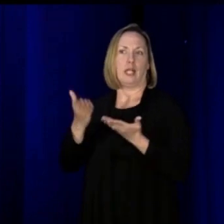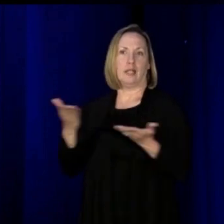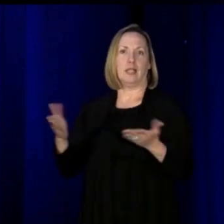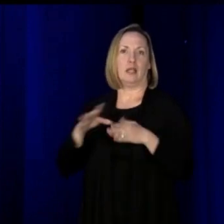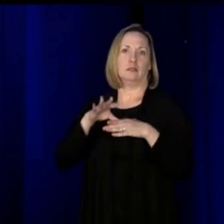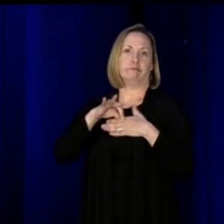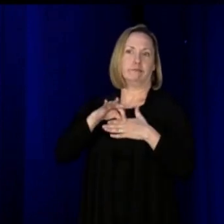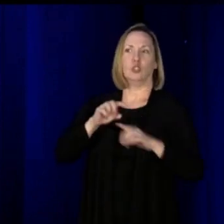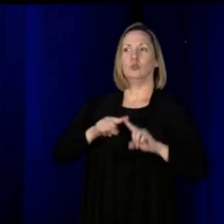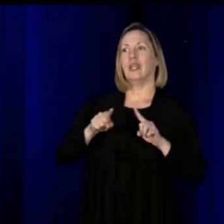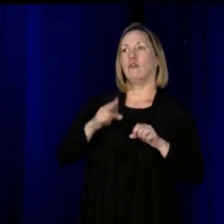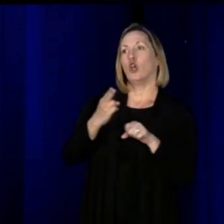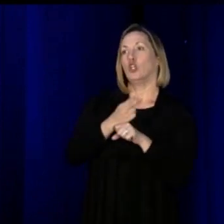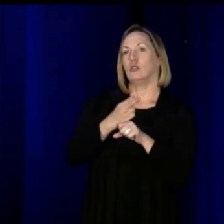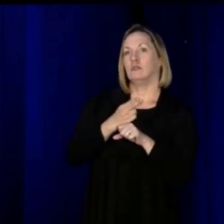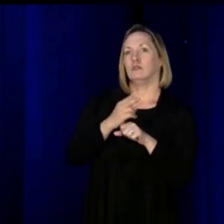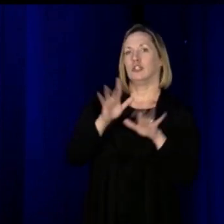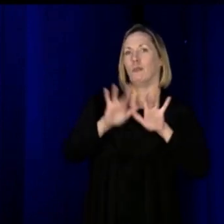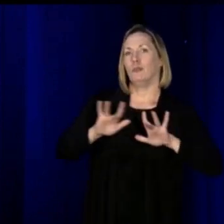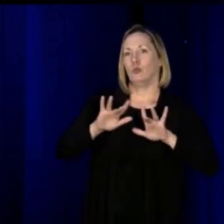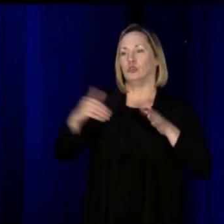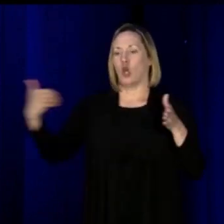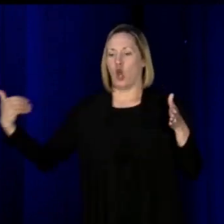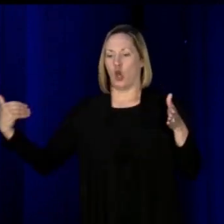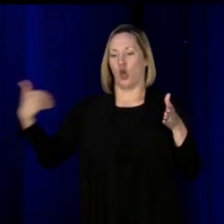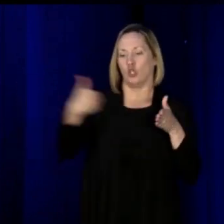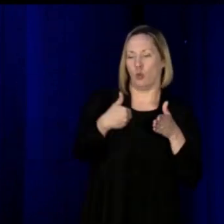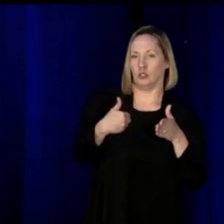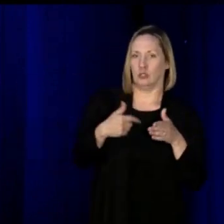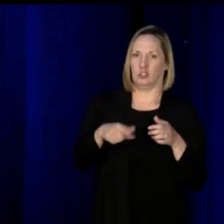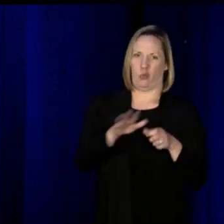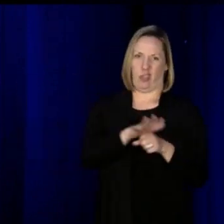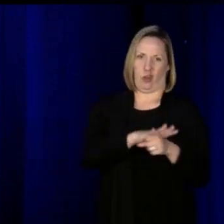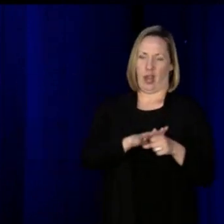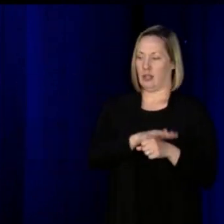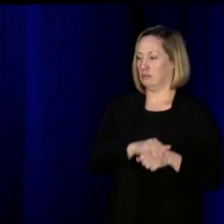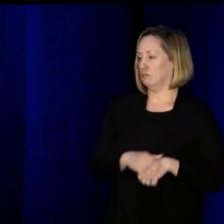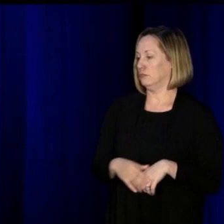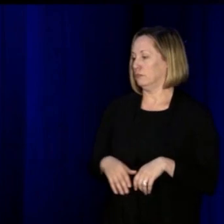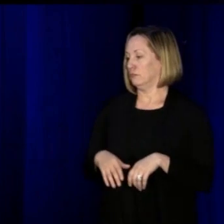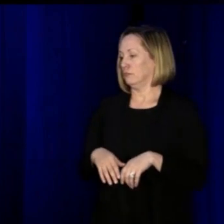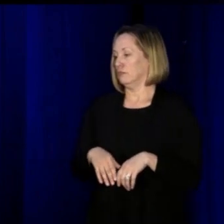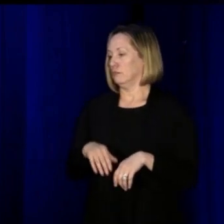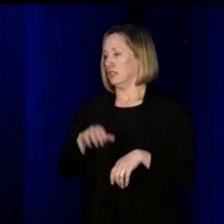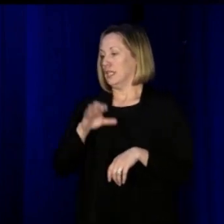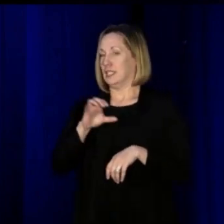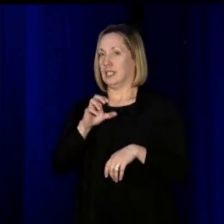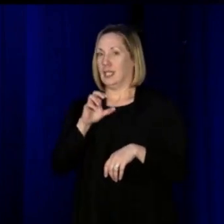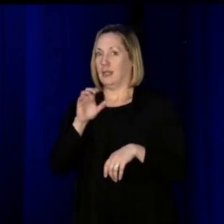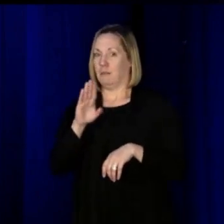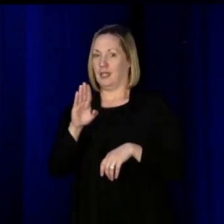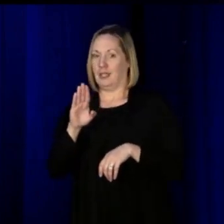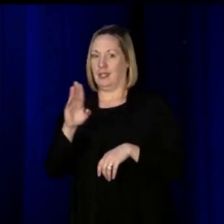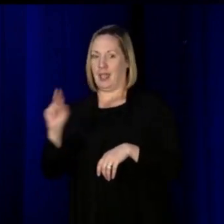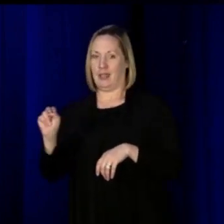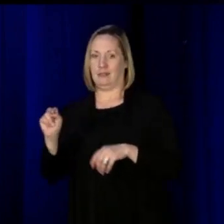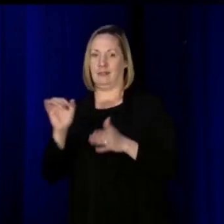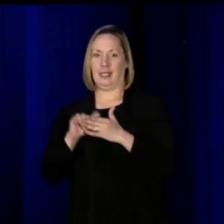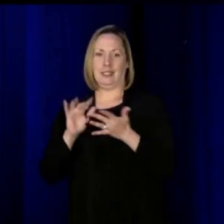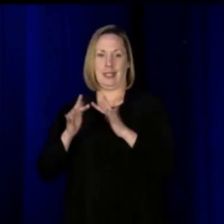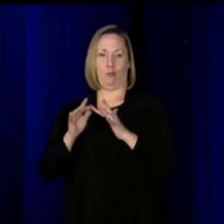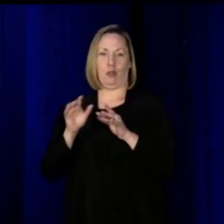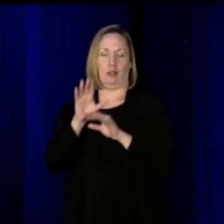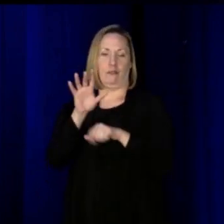different users closer to they are. So a CDN is a network of computers that are